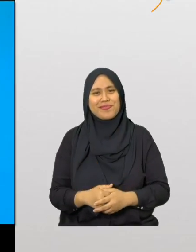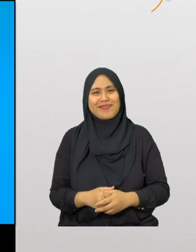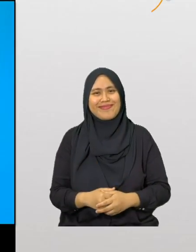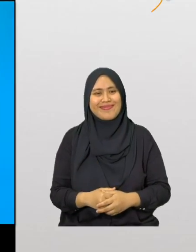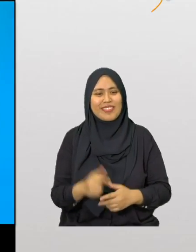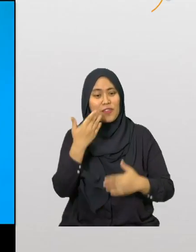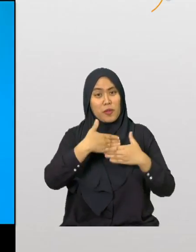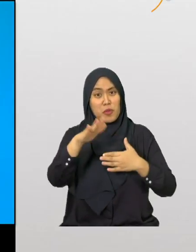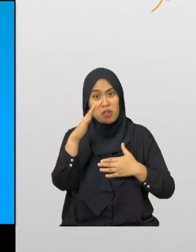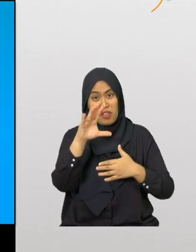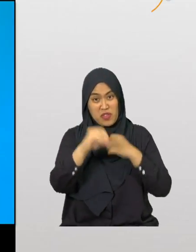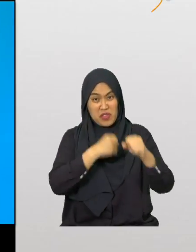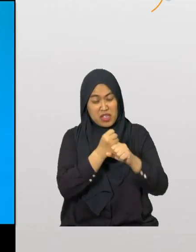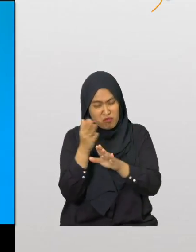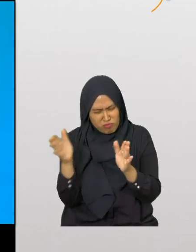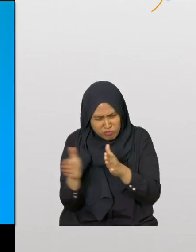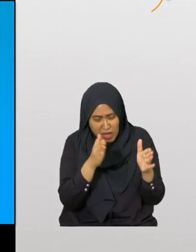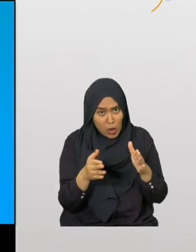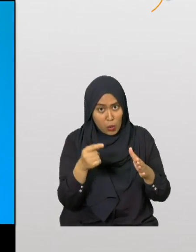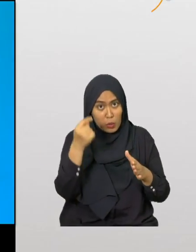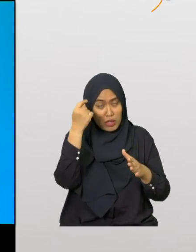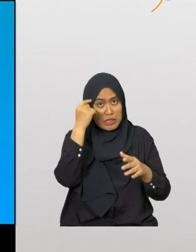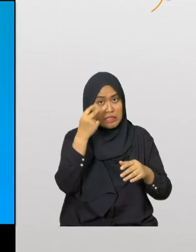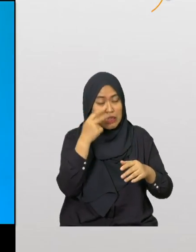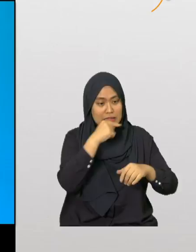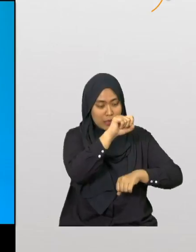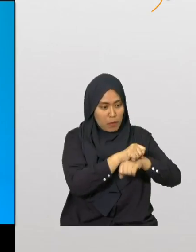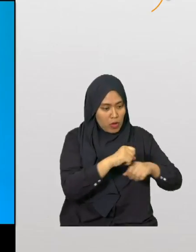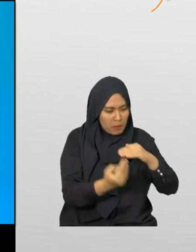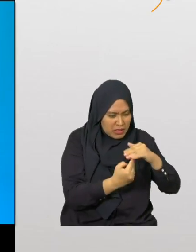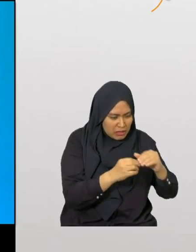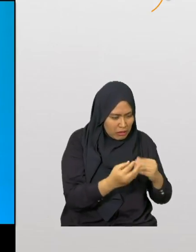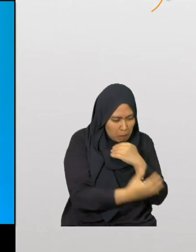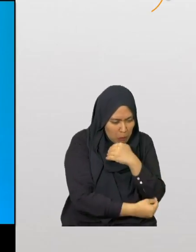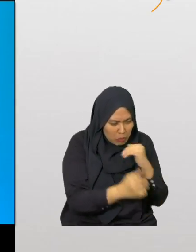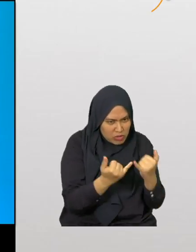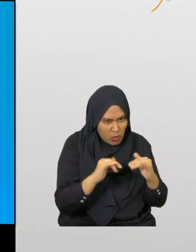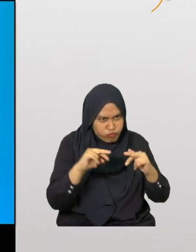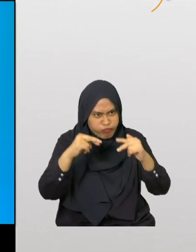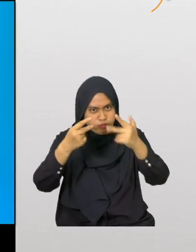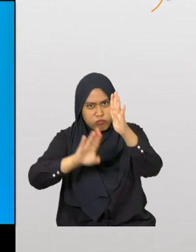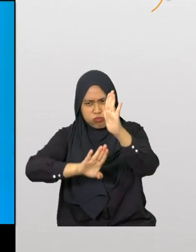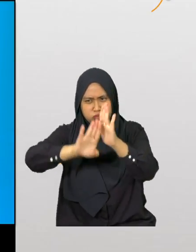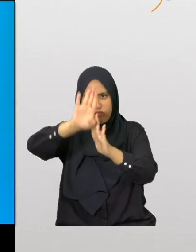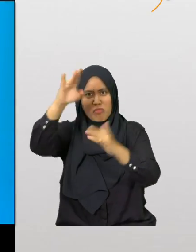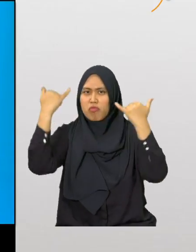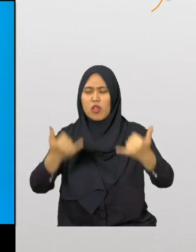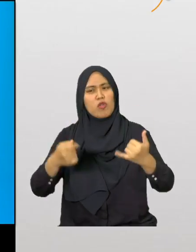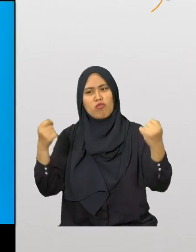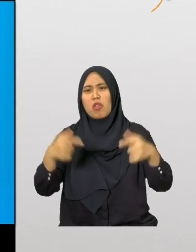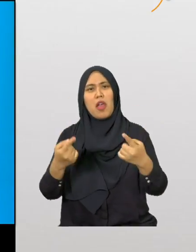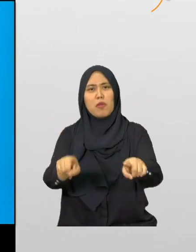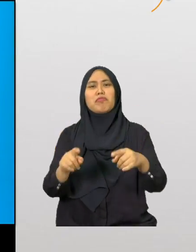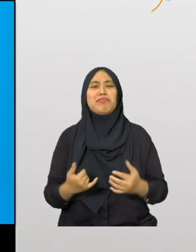than 50 years. We said this would be a metropolis, and so it came to pass. We will continue